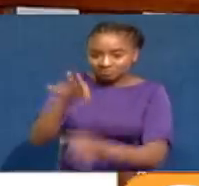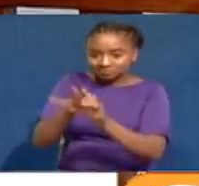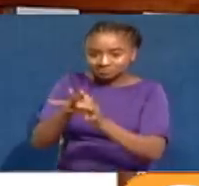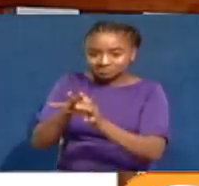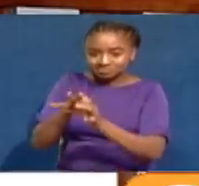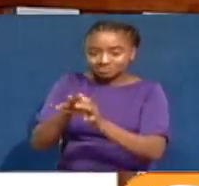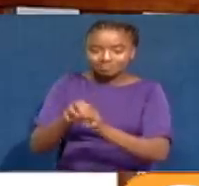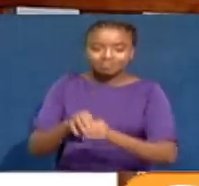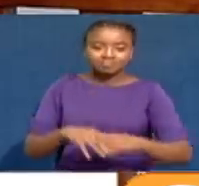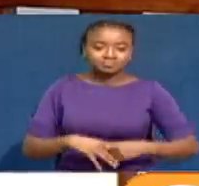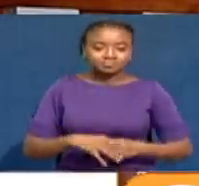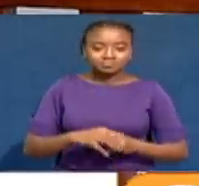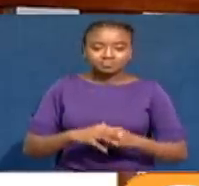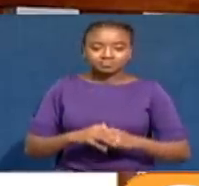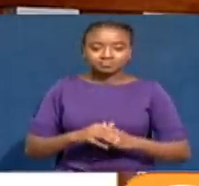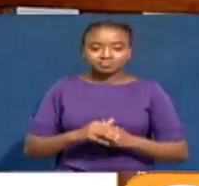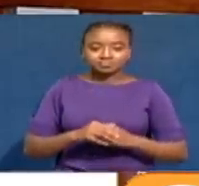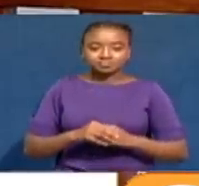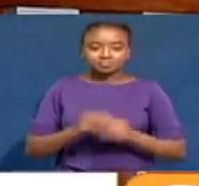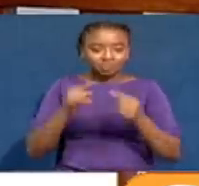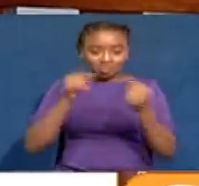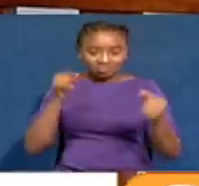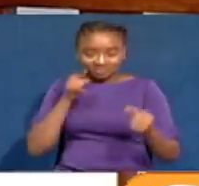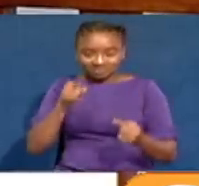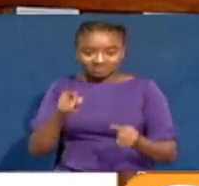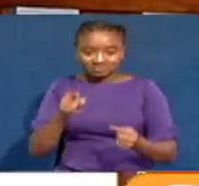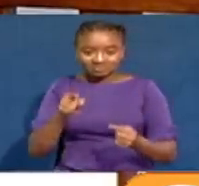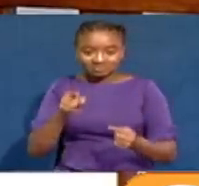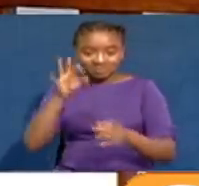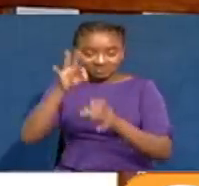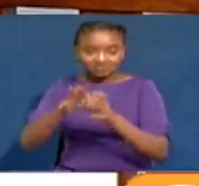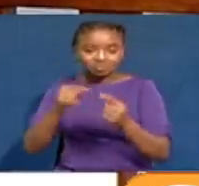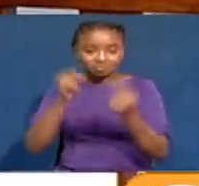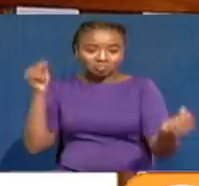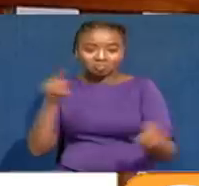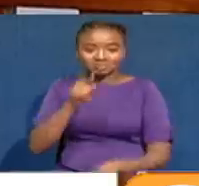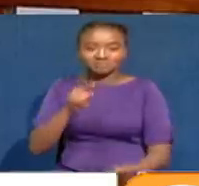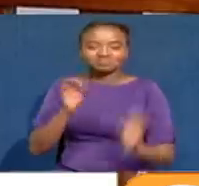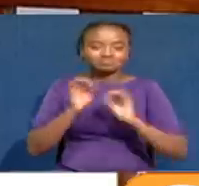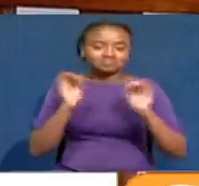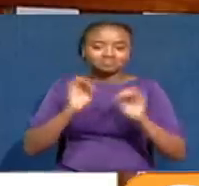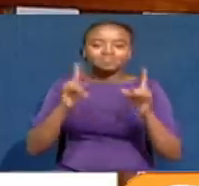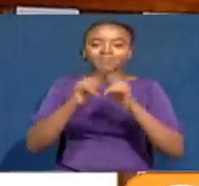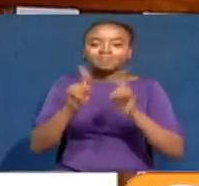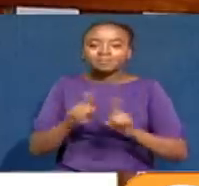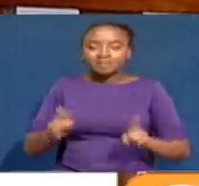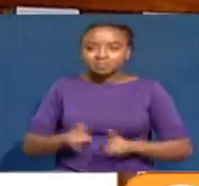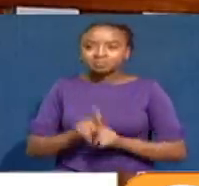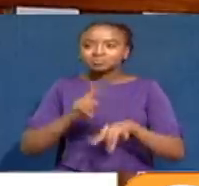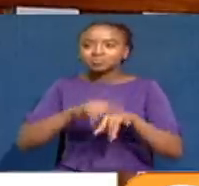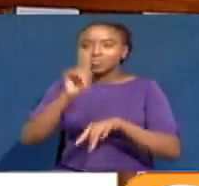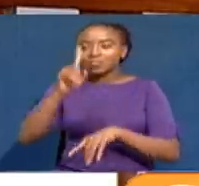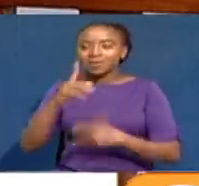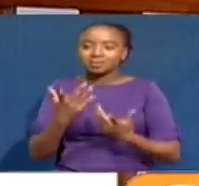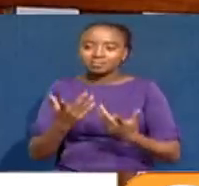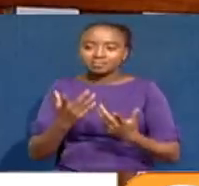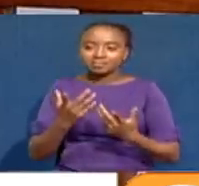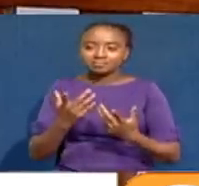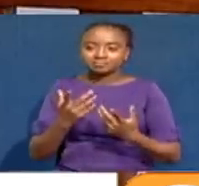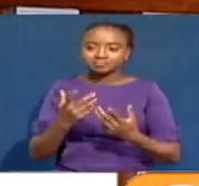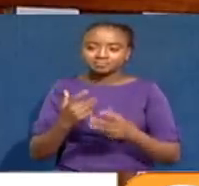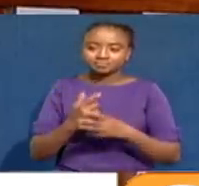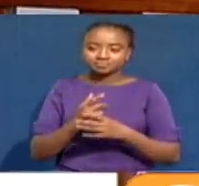calling the majority within Jubilee objecting to it. Now, when you go and run